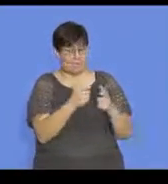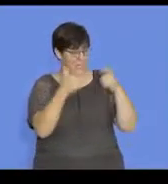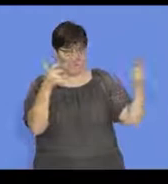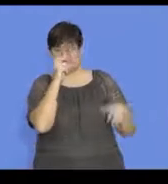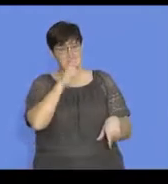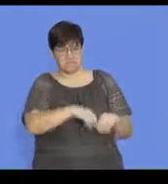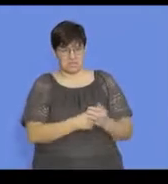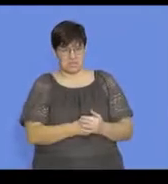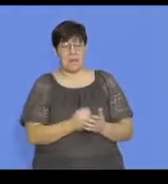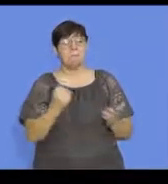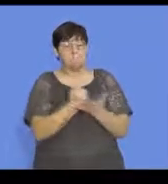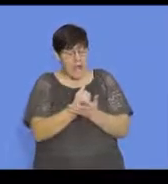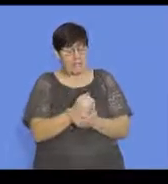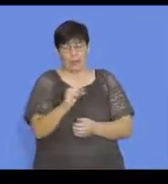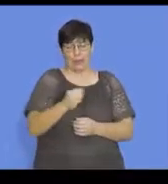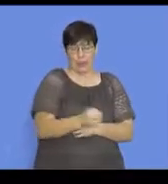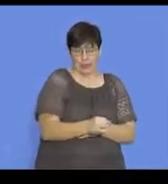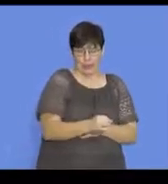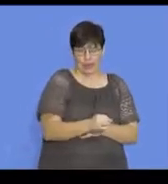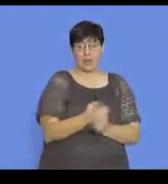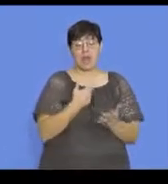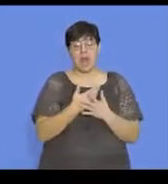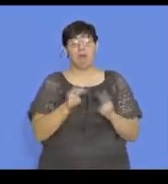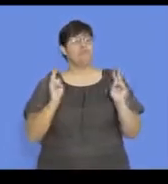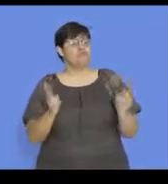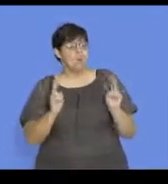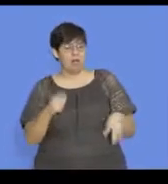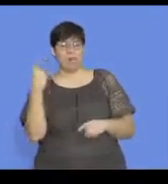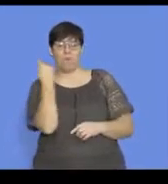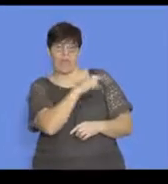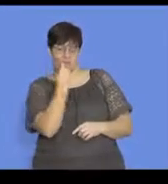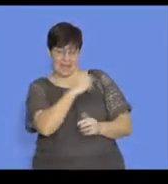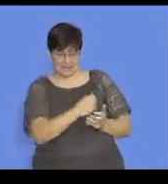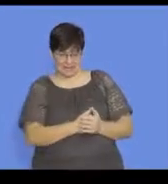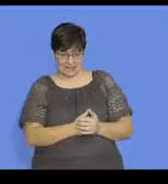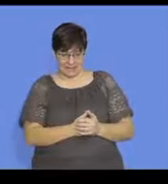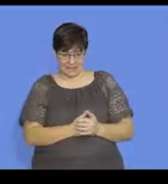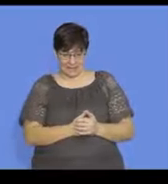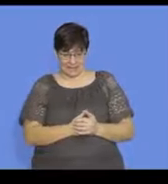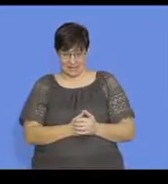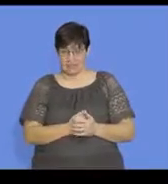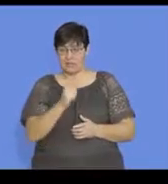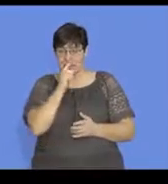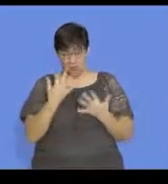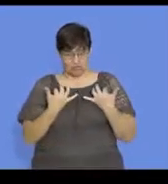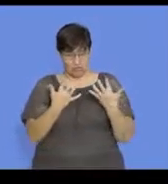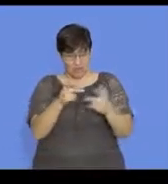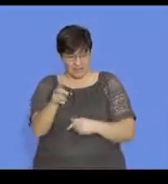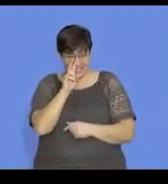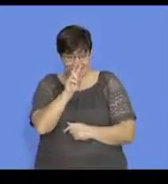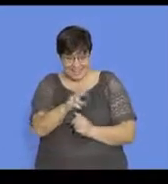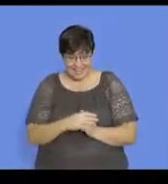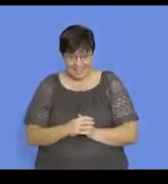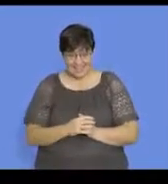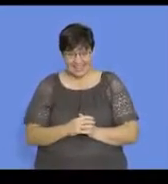be small, and they're usually white. Have a look at the ones here. Believe it or not, guys, this is grass. I don't know if you've ever seen